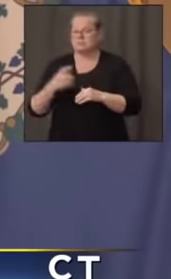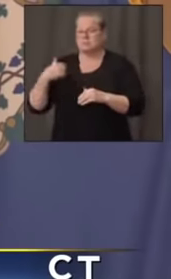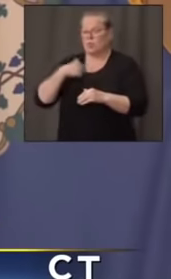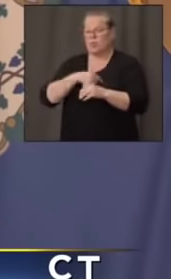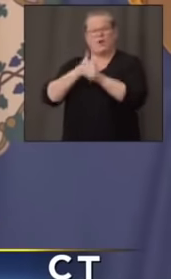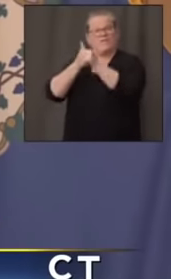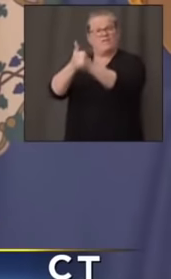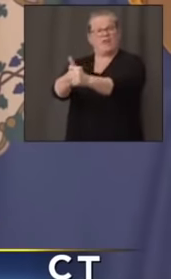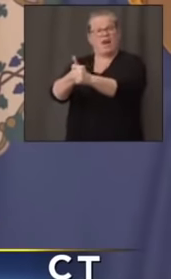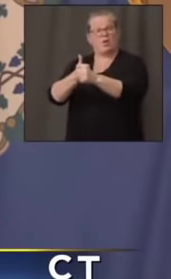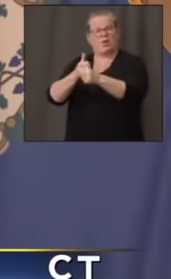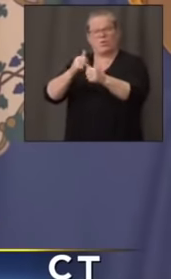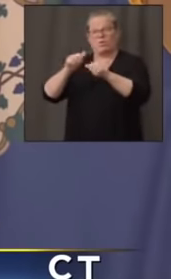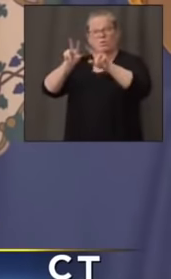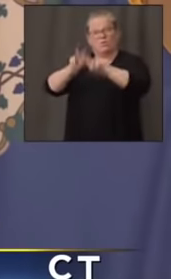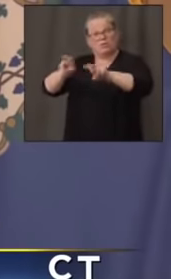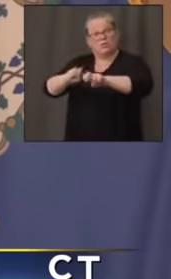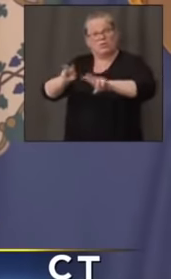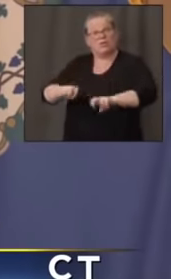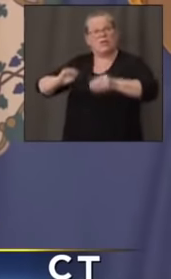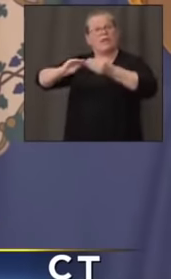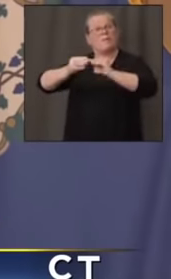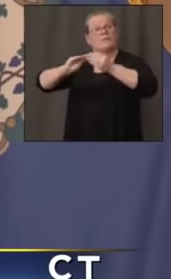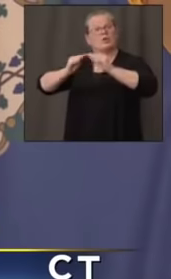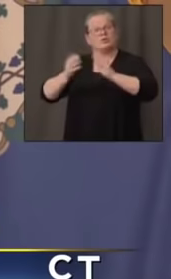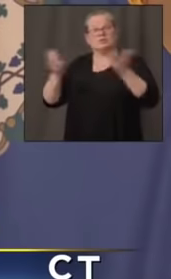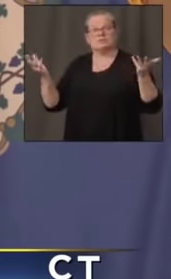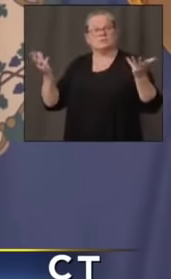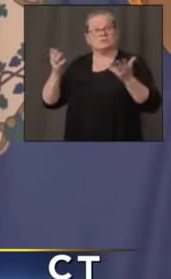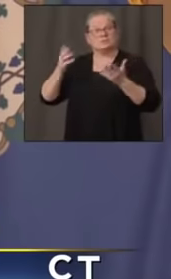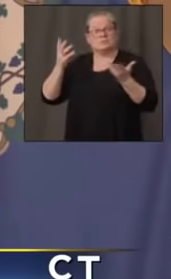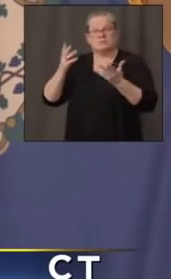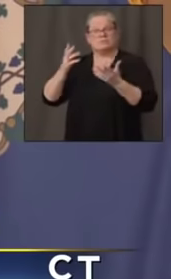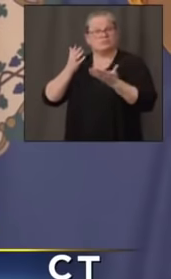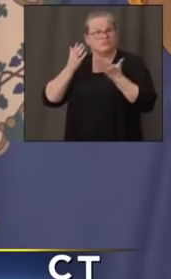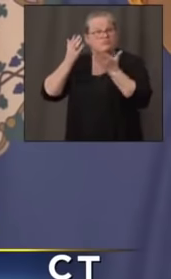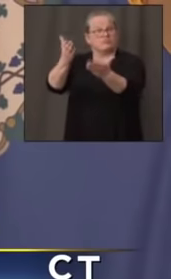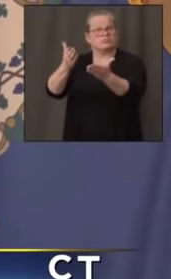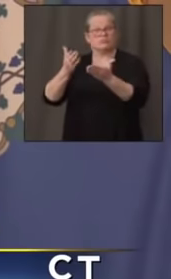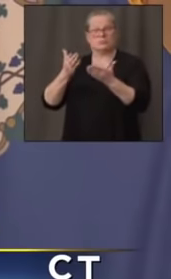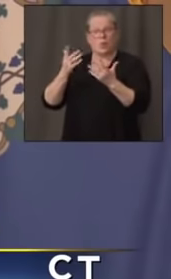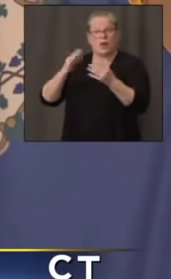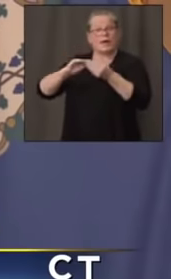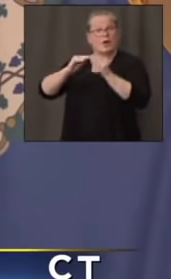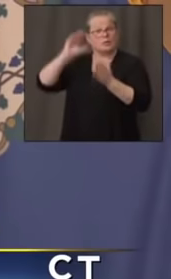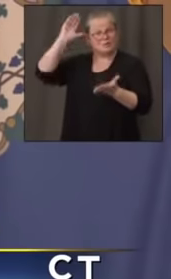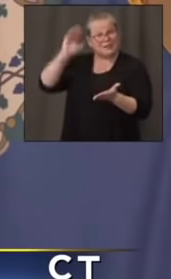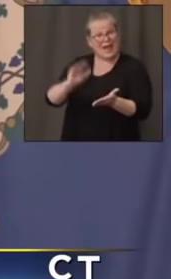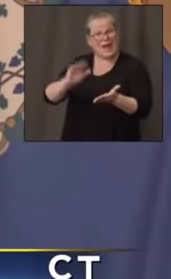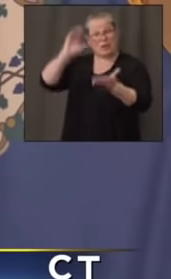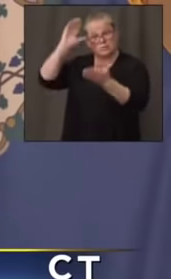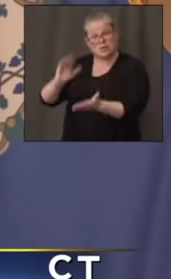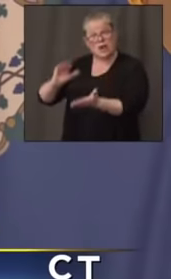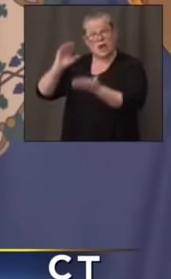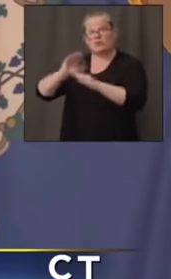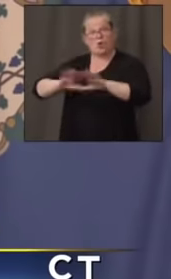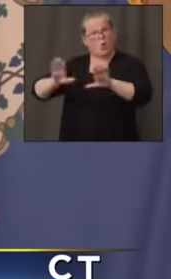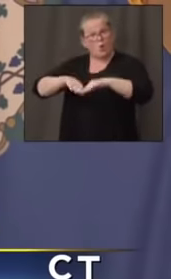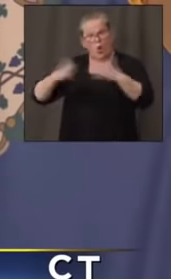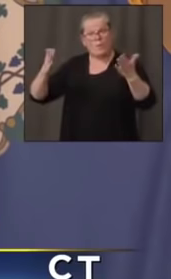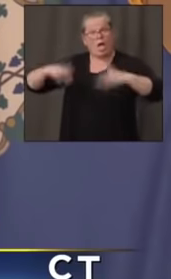4-week downward trends in infections and hospitalizations and a number of the graphs that we share with you every few